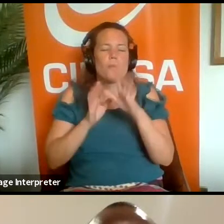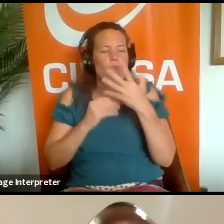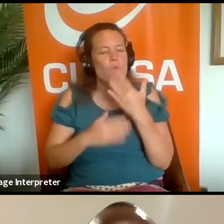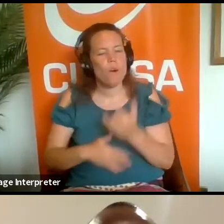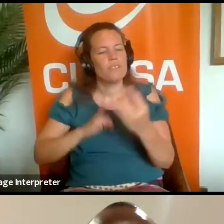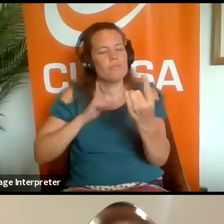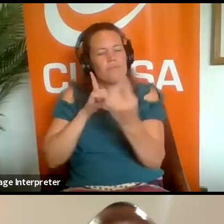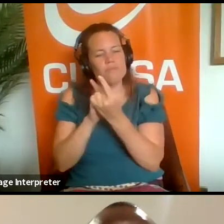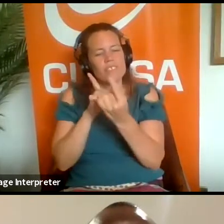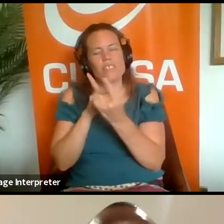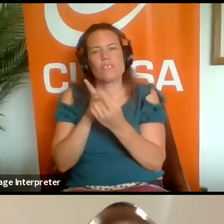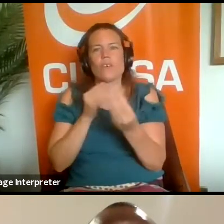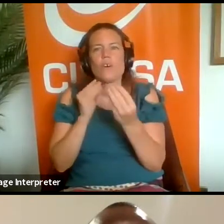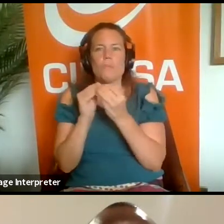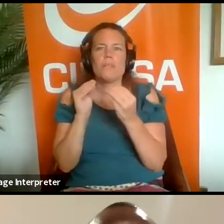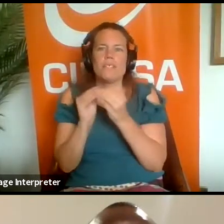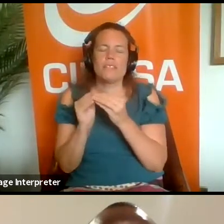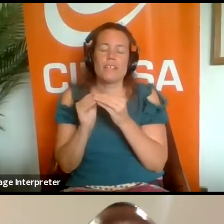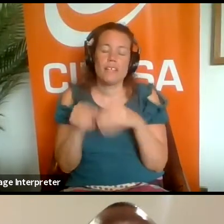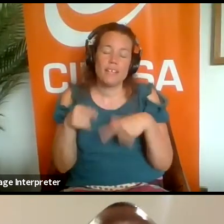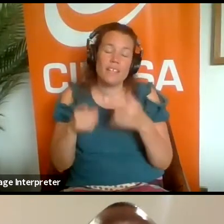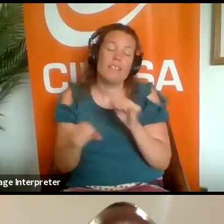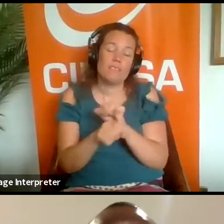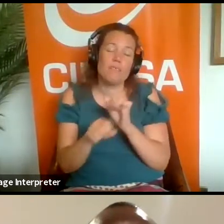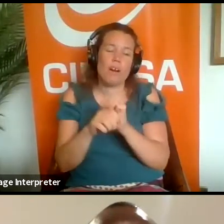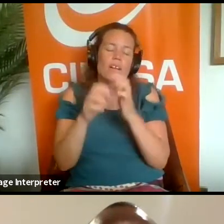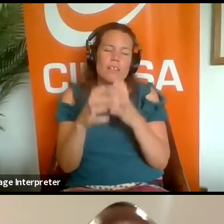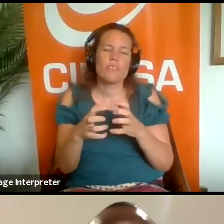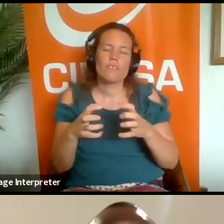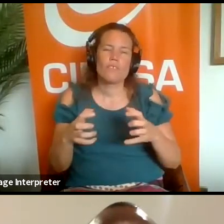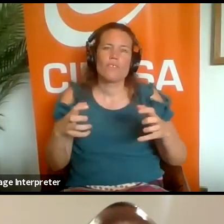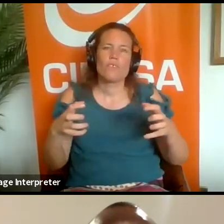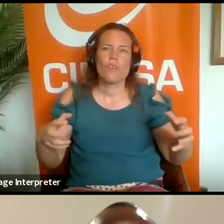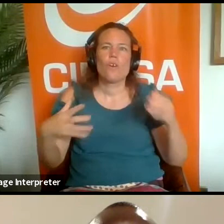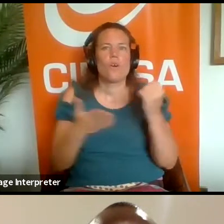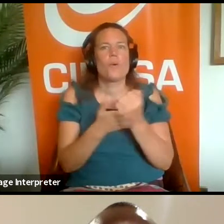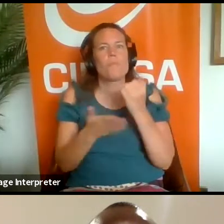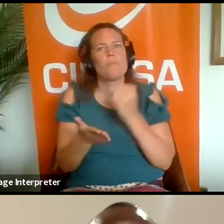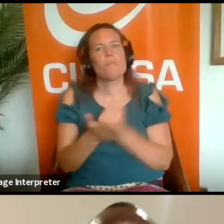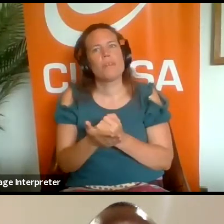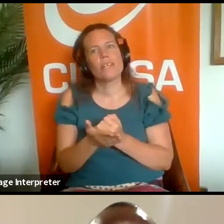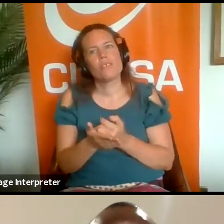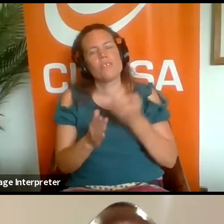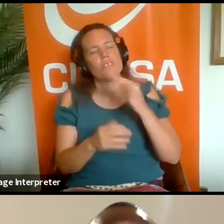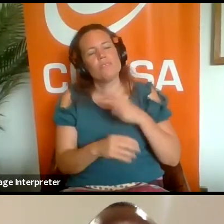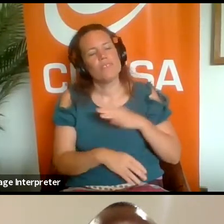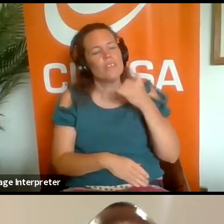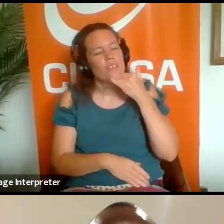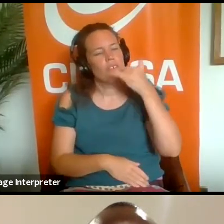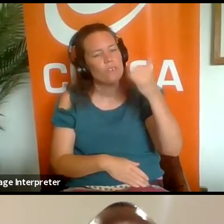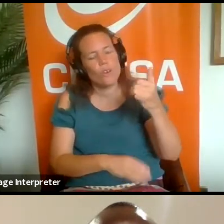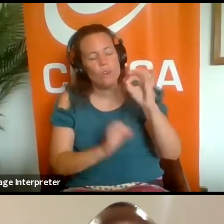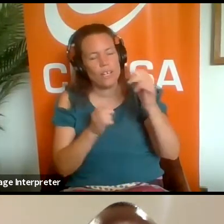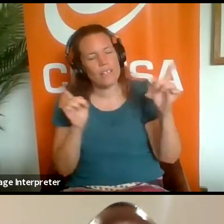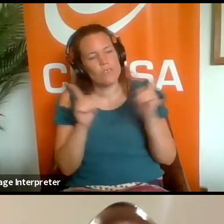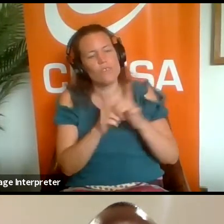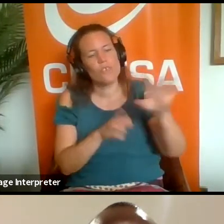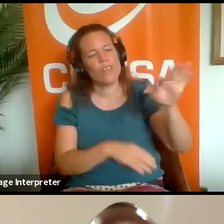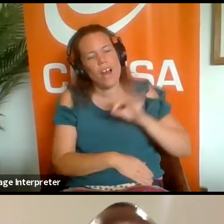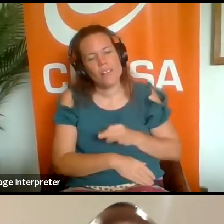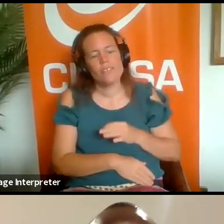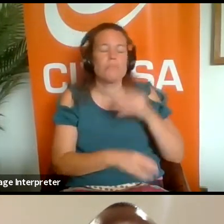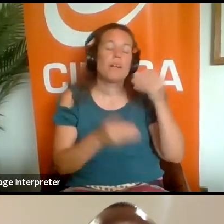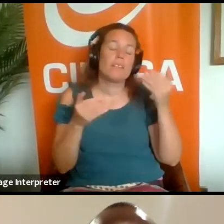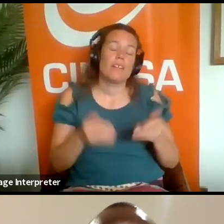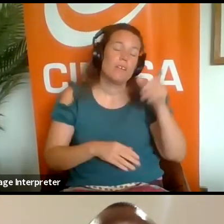slow your work, because something you just have asked on phone and get the answer in 2-5 minutes, you would have somebody travel 4,